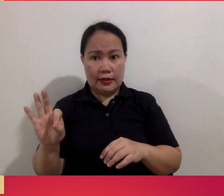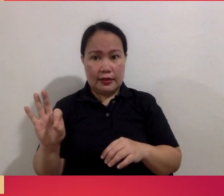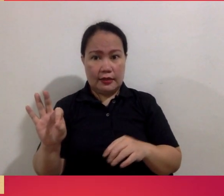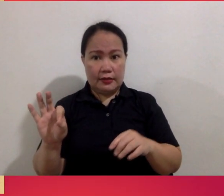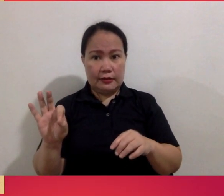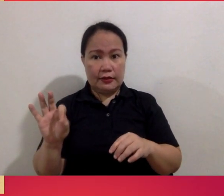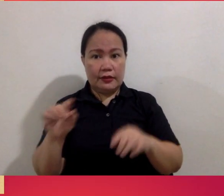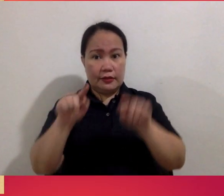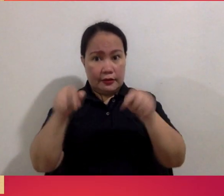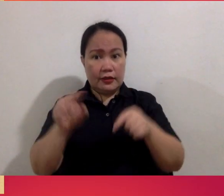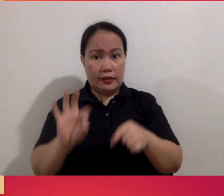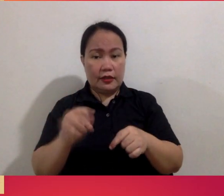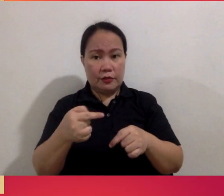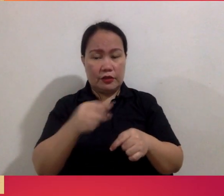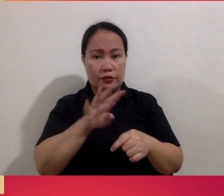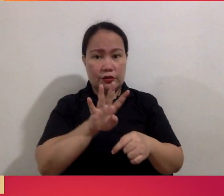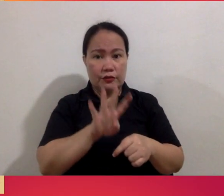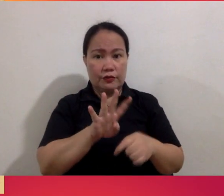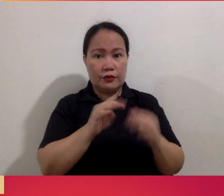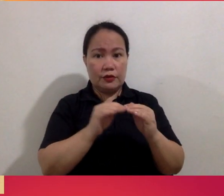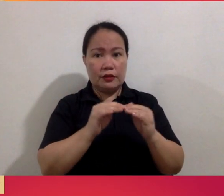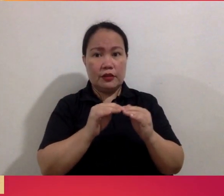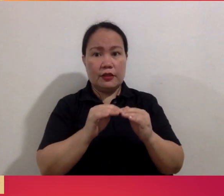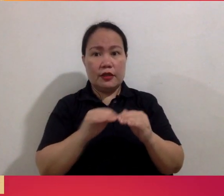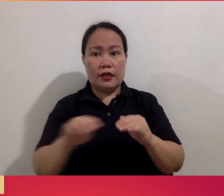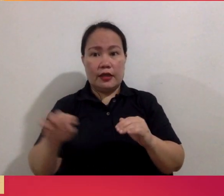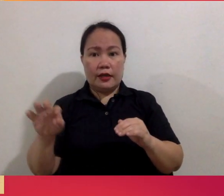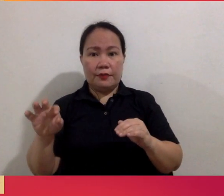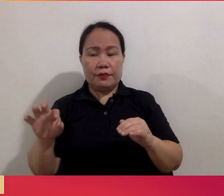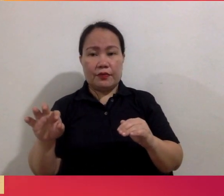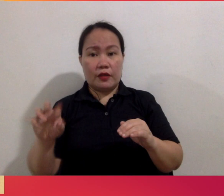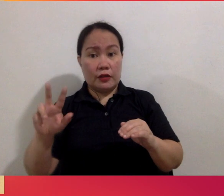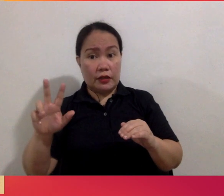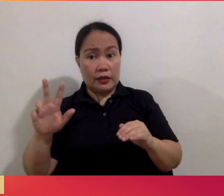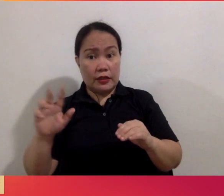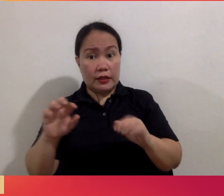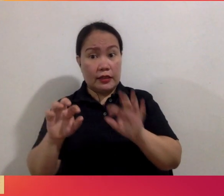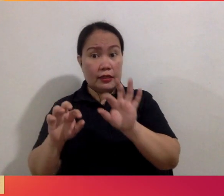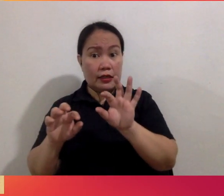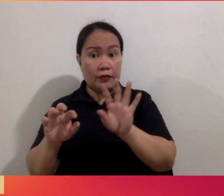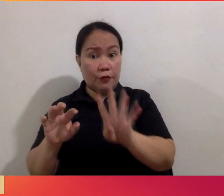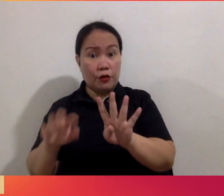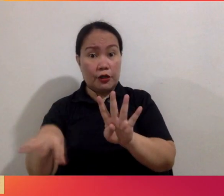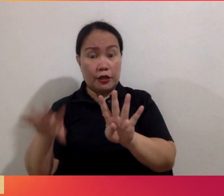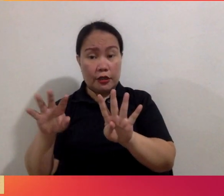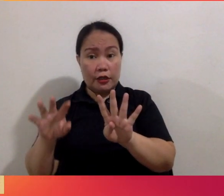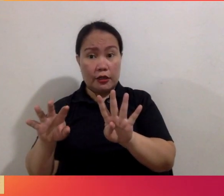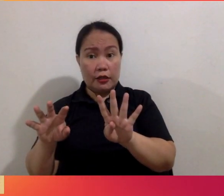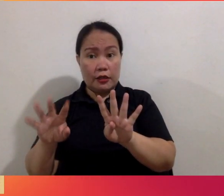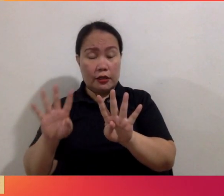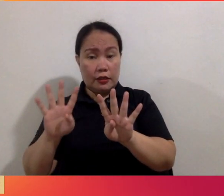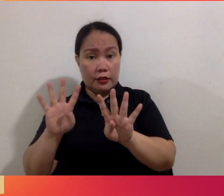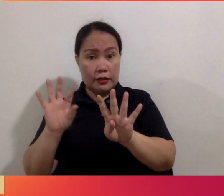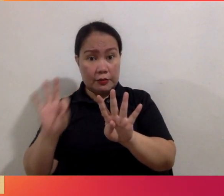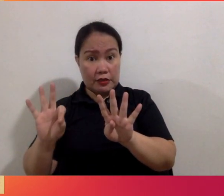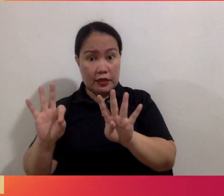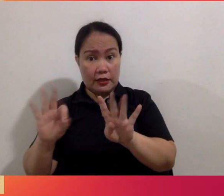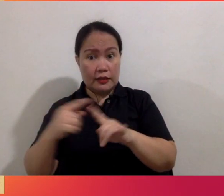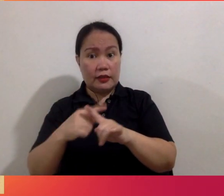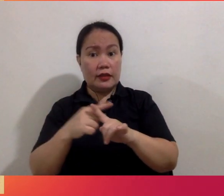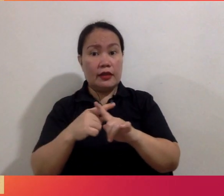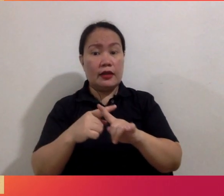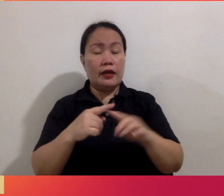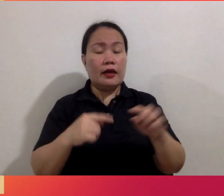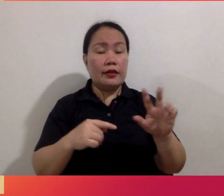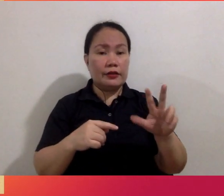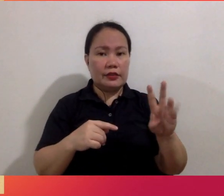9 minus 5 is 4 times 9, this is 36. So, ibig sabihin, this is true. Next, negative 4.